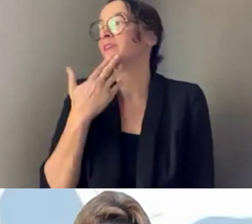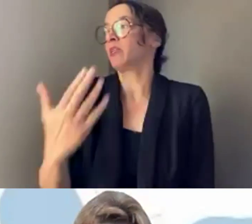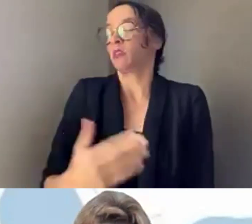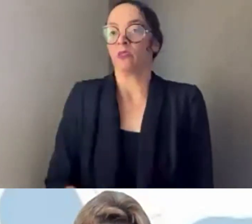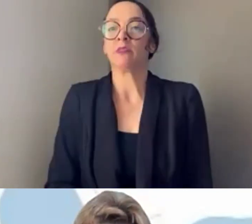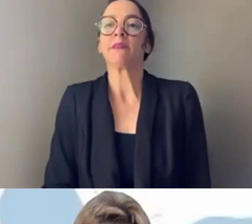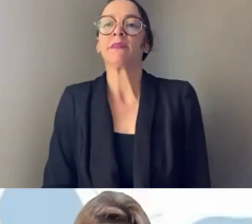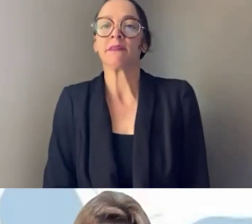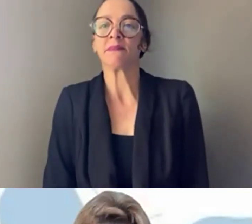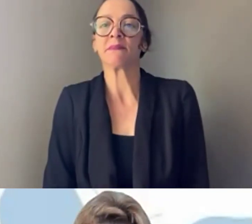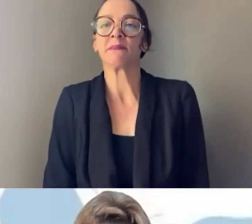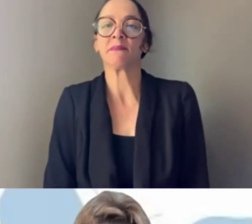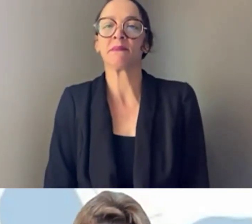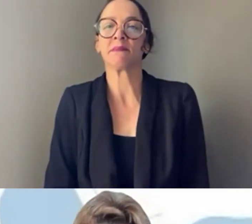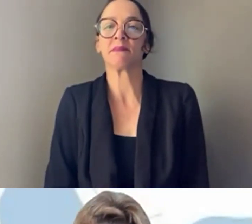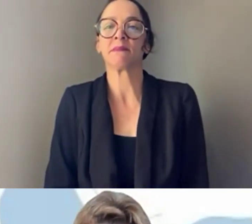Excellent, thank you.